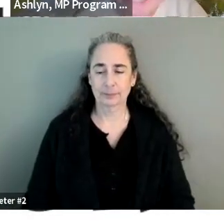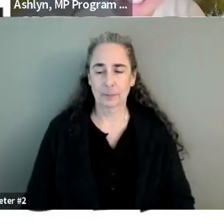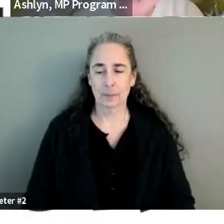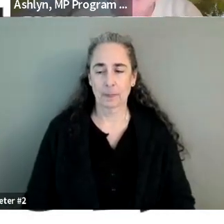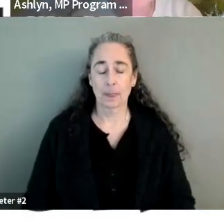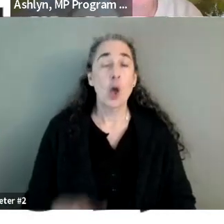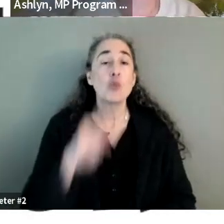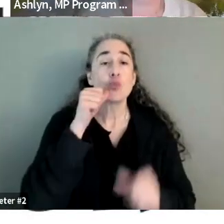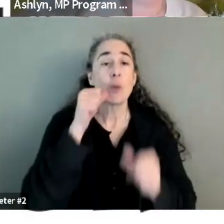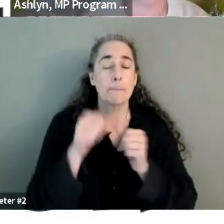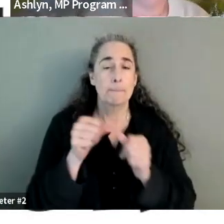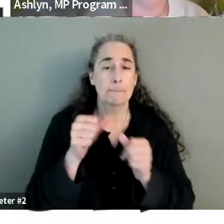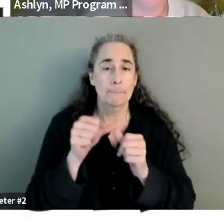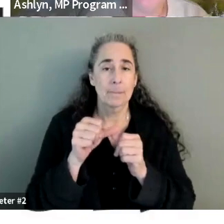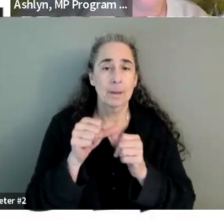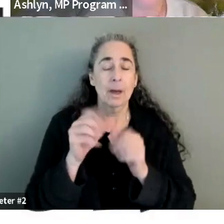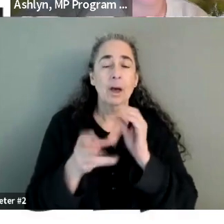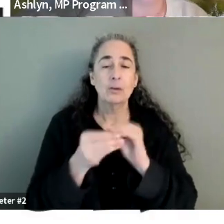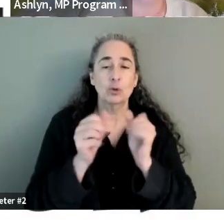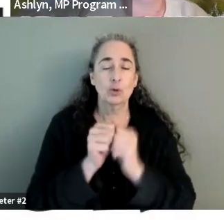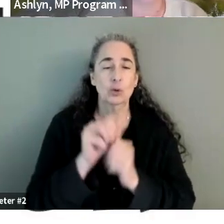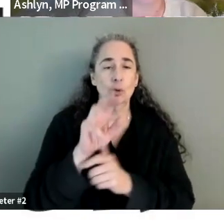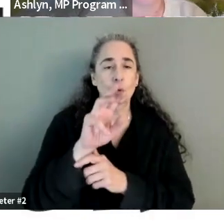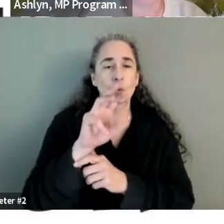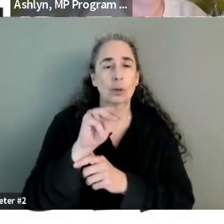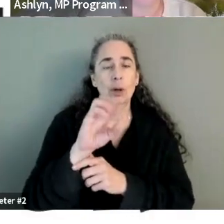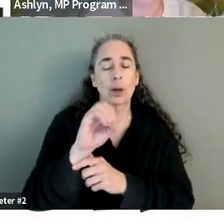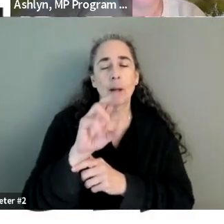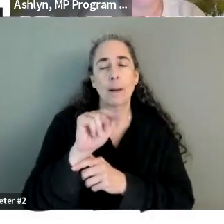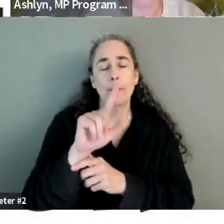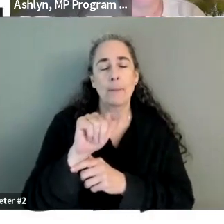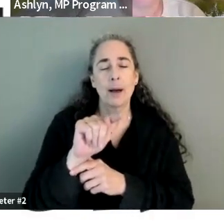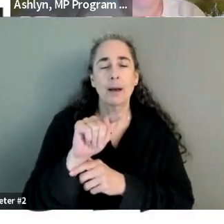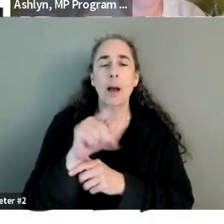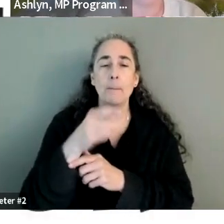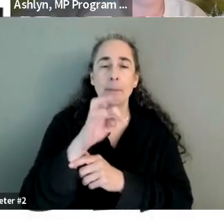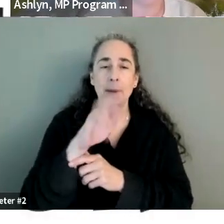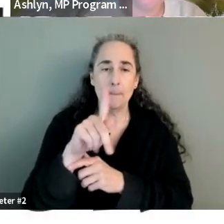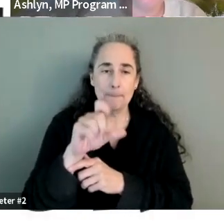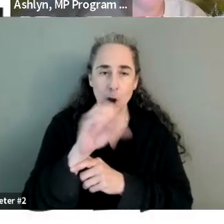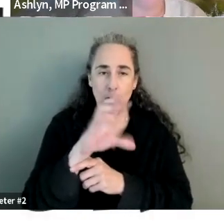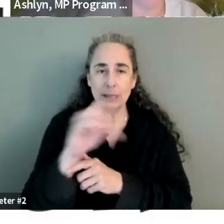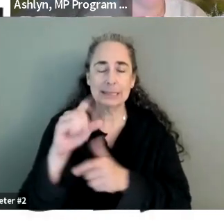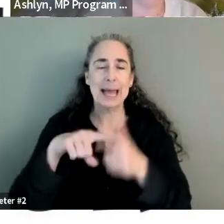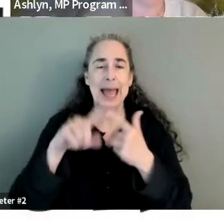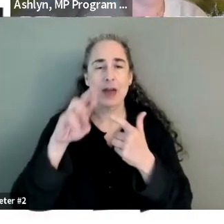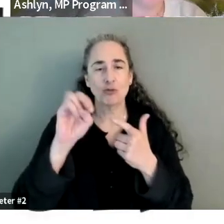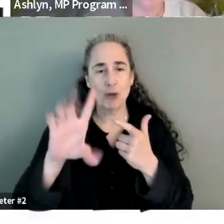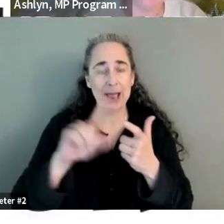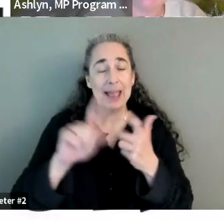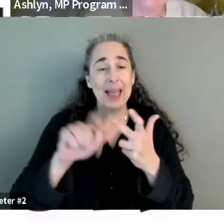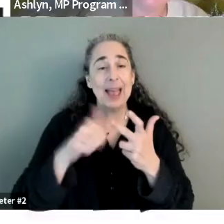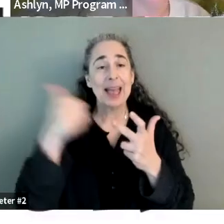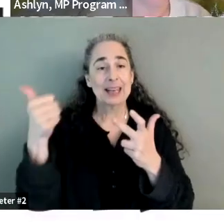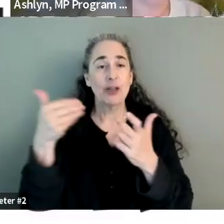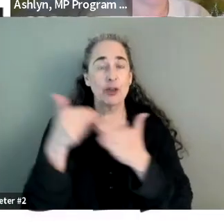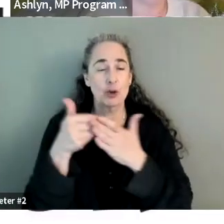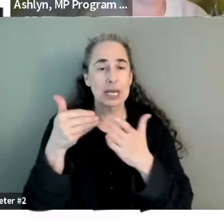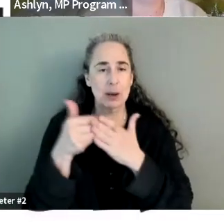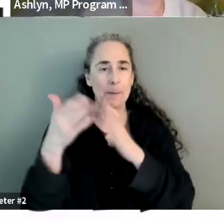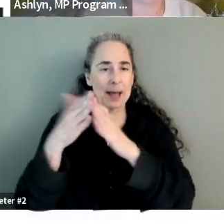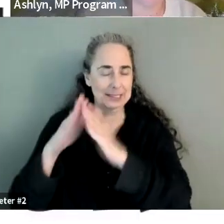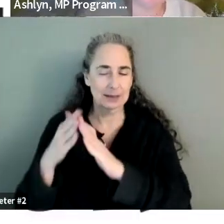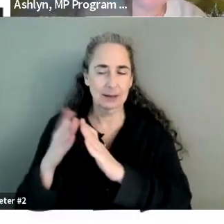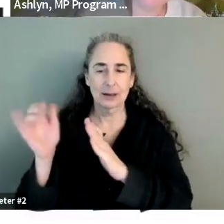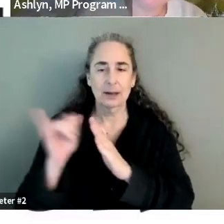And don't forget, in addition to Montgomery Parks, Montgomery County Recreation and other nearby municipalities